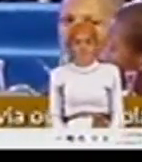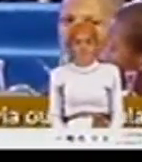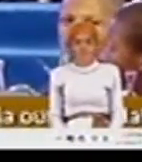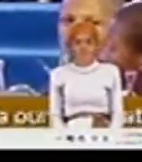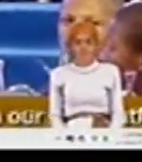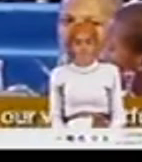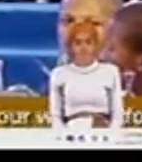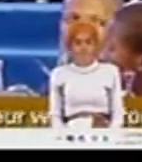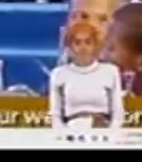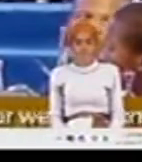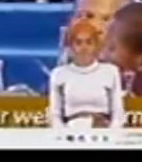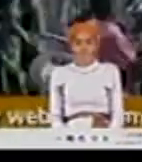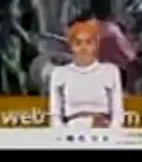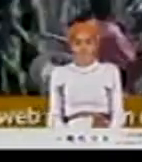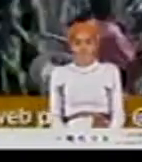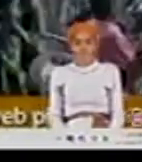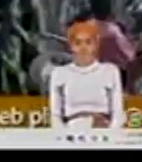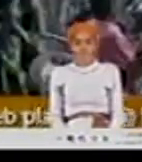him